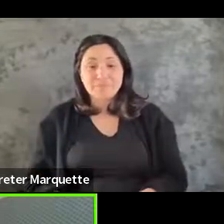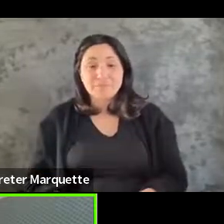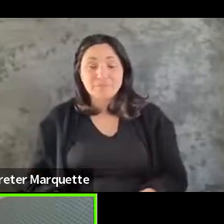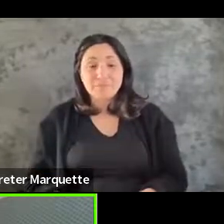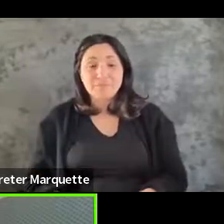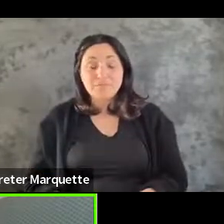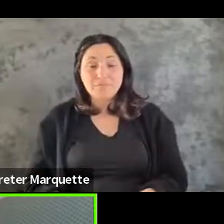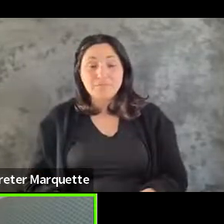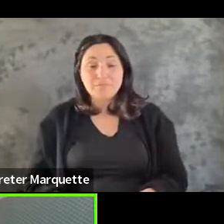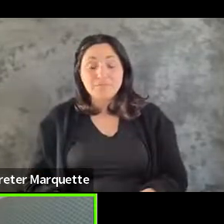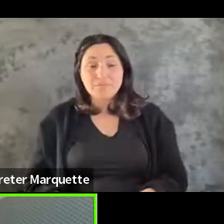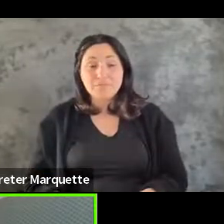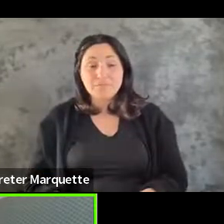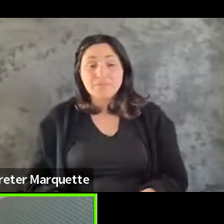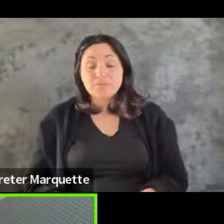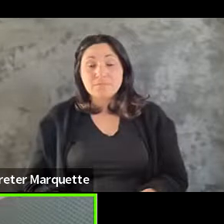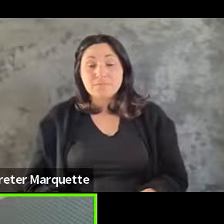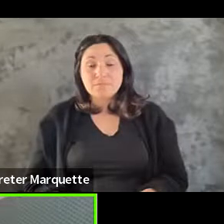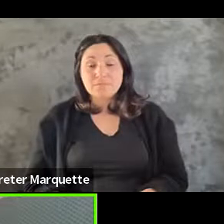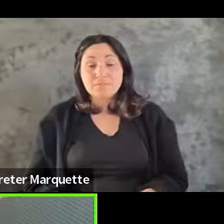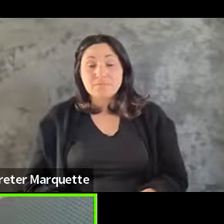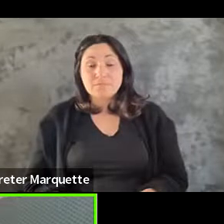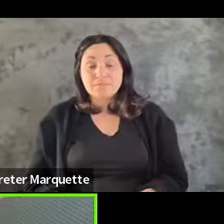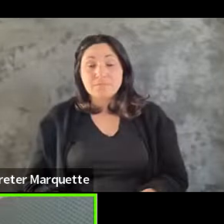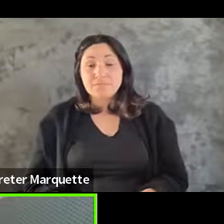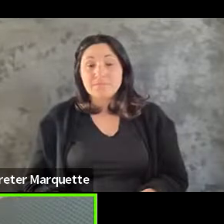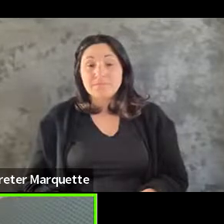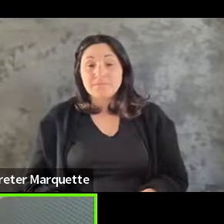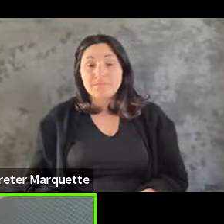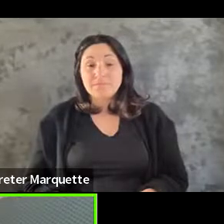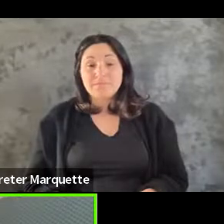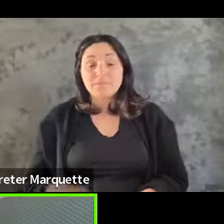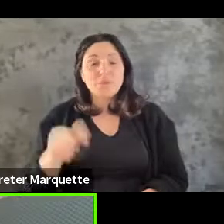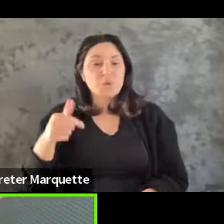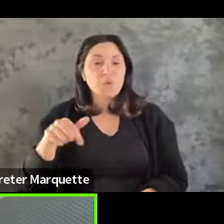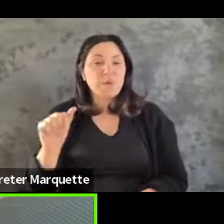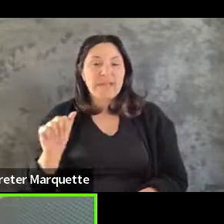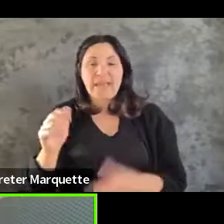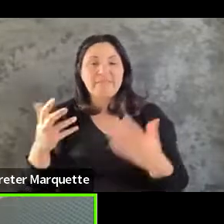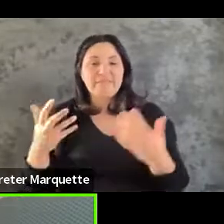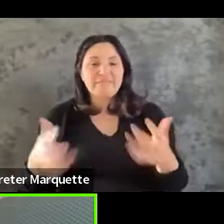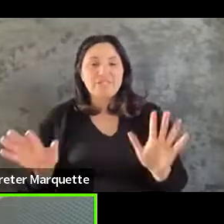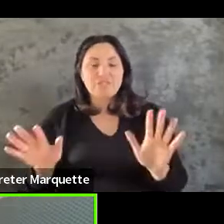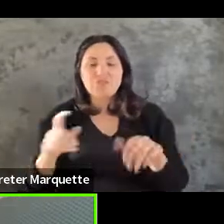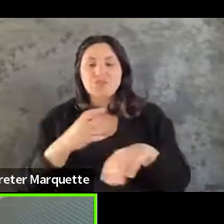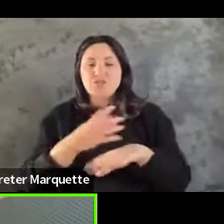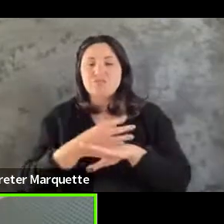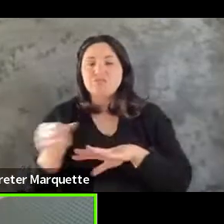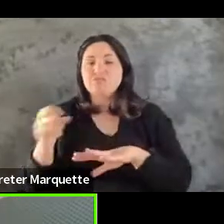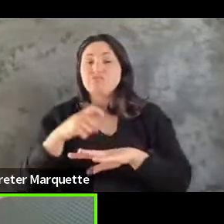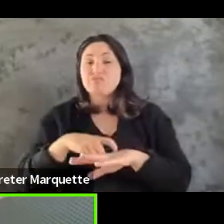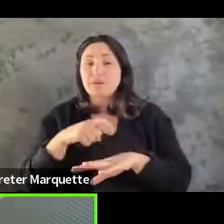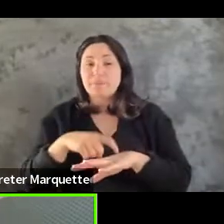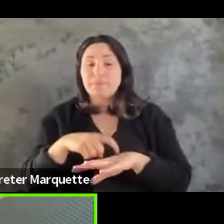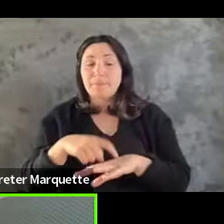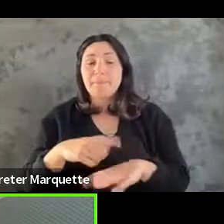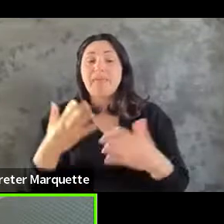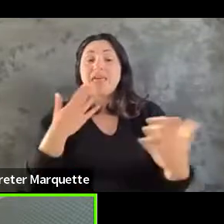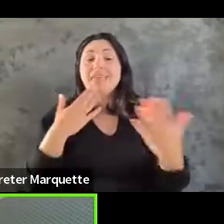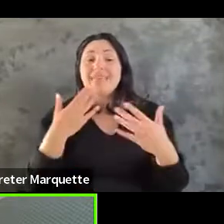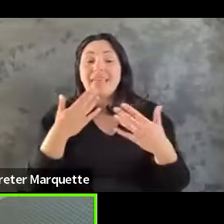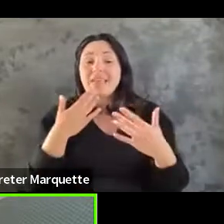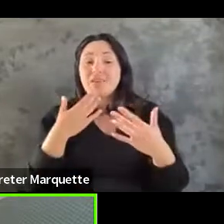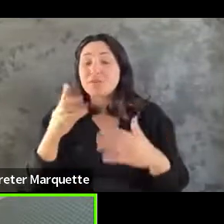we had our question and answers, and we are not taking any more questions because we reached the time. And thank you so